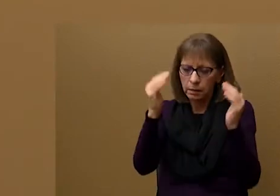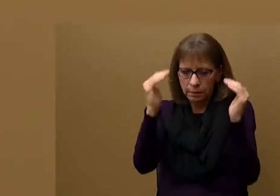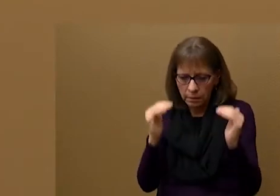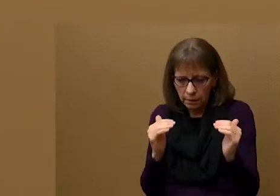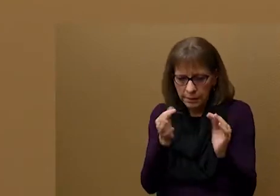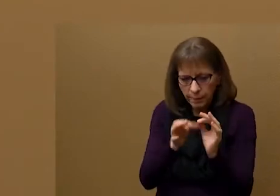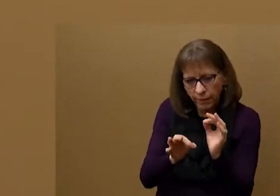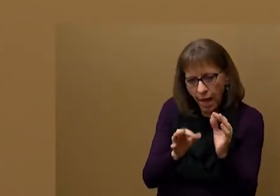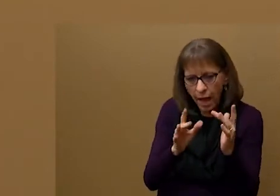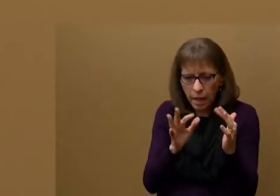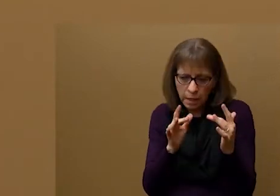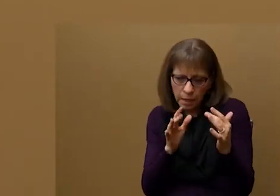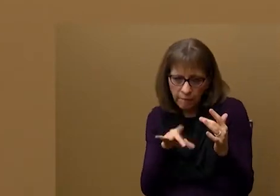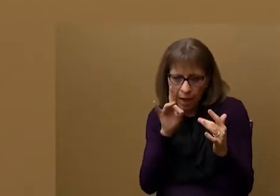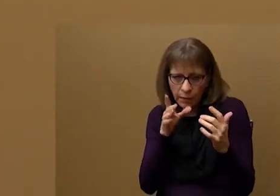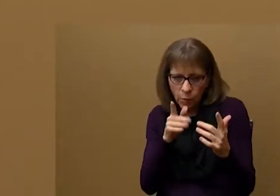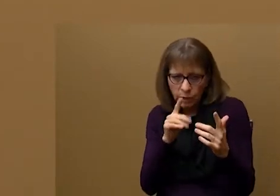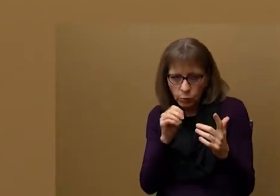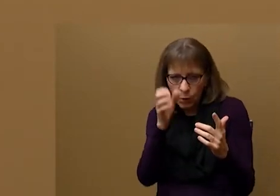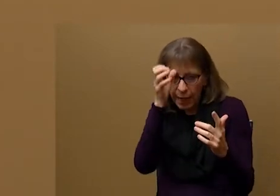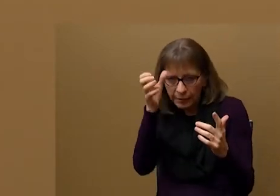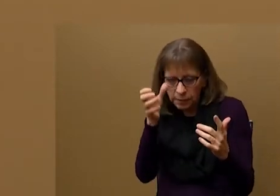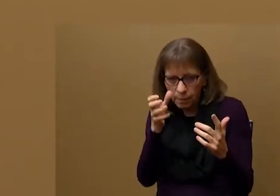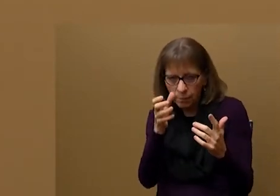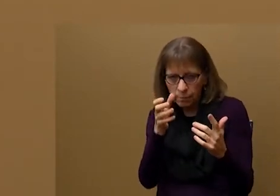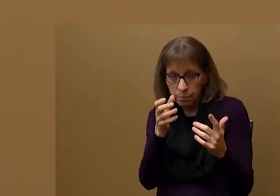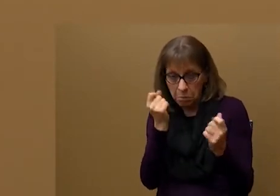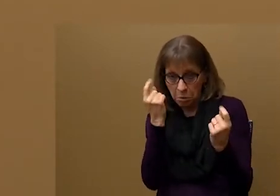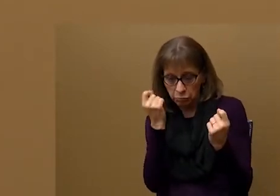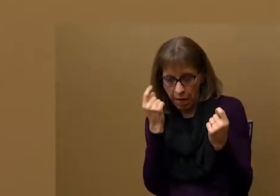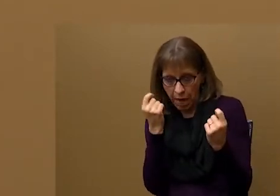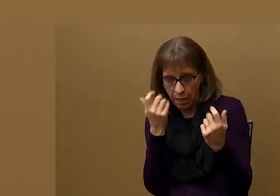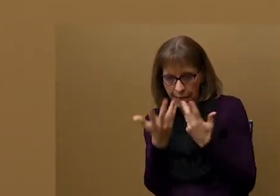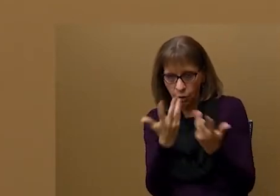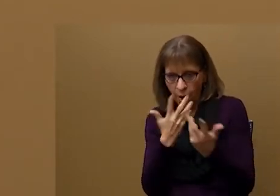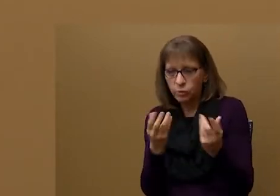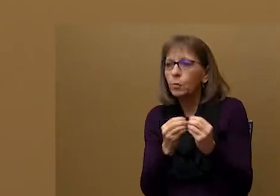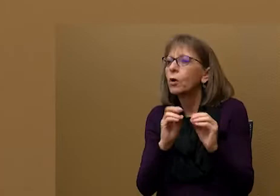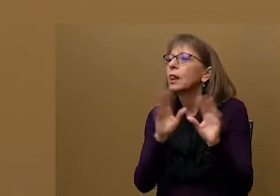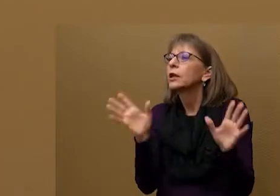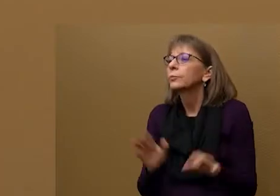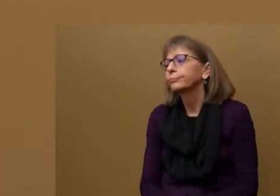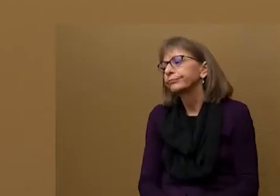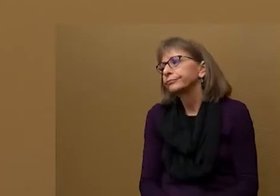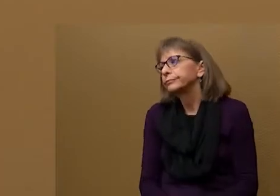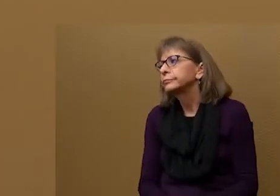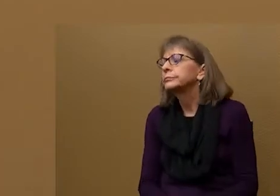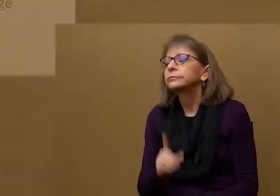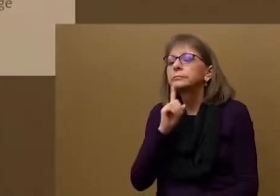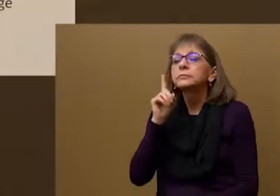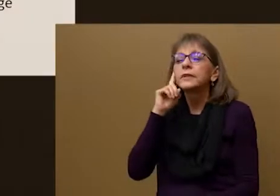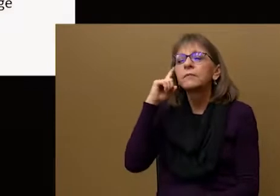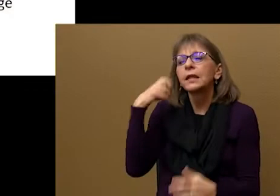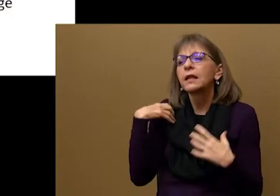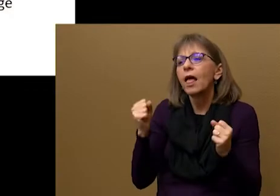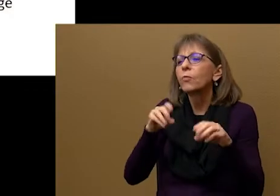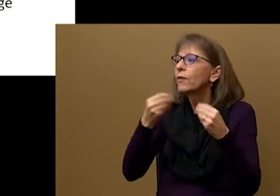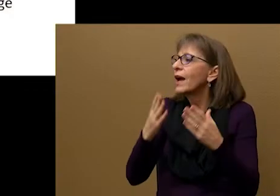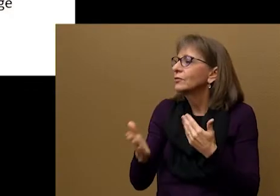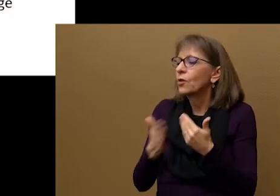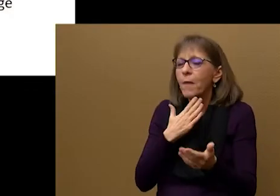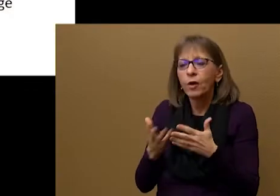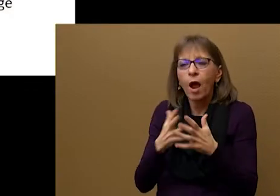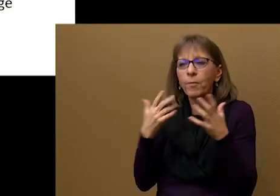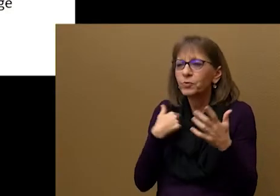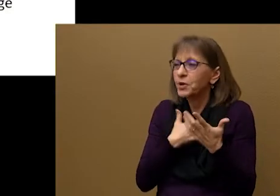to simplify and find ways of making the concepts and the interaction much more clear. Deaf mental